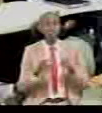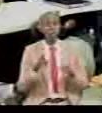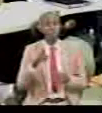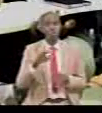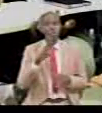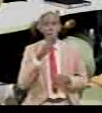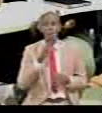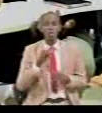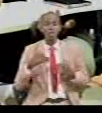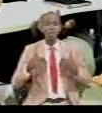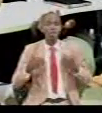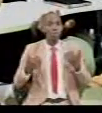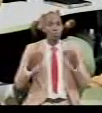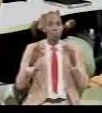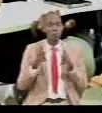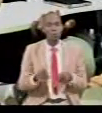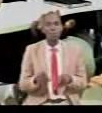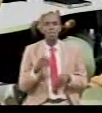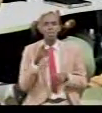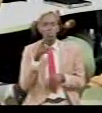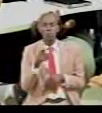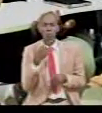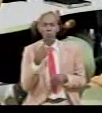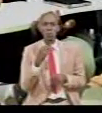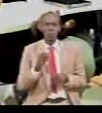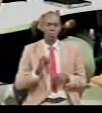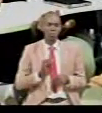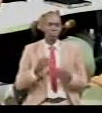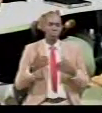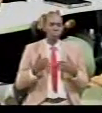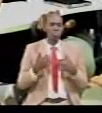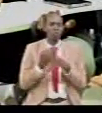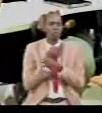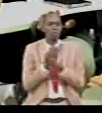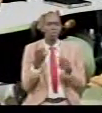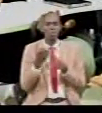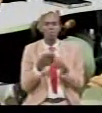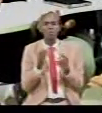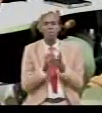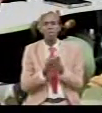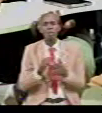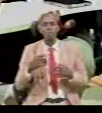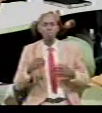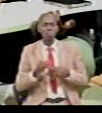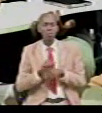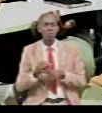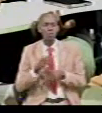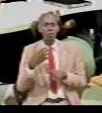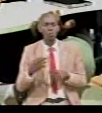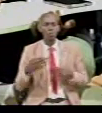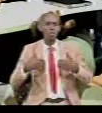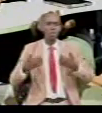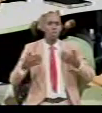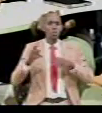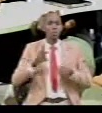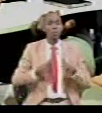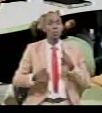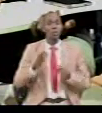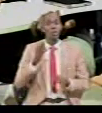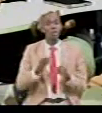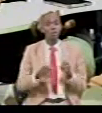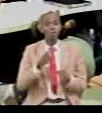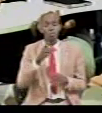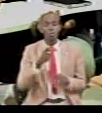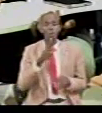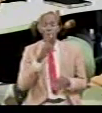now from the corruption that pollutes and destroys the lives of young people. If you're an adult, if you're an